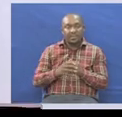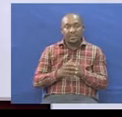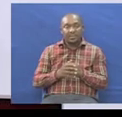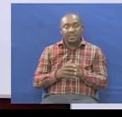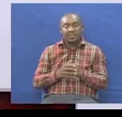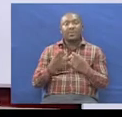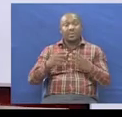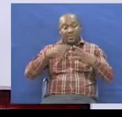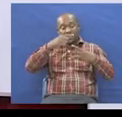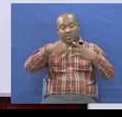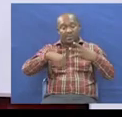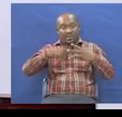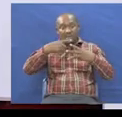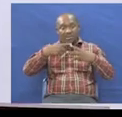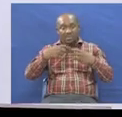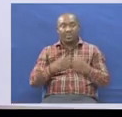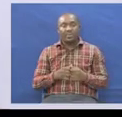there. The